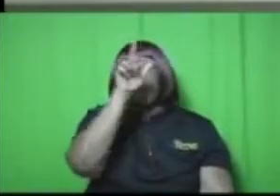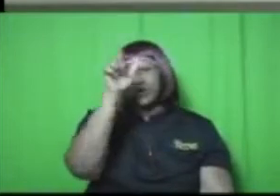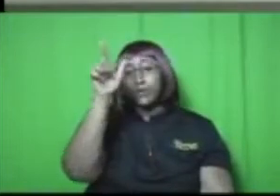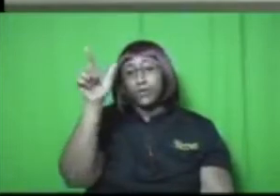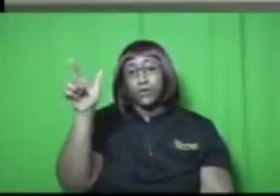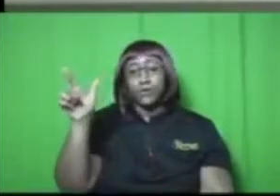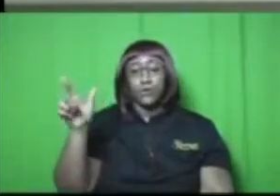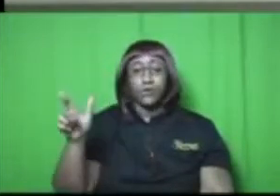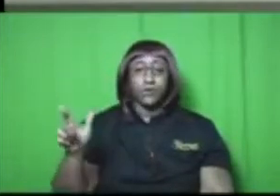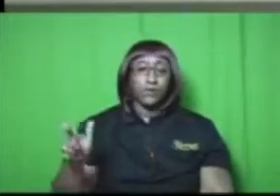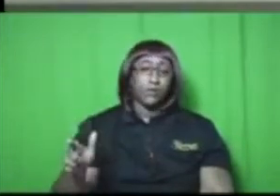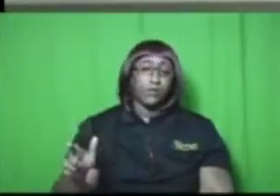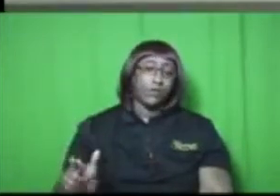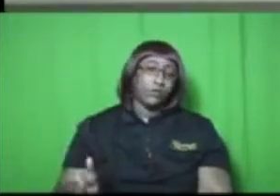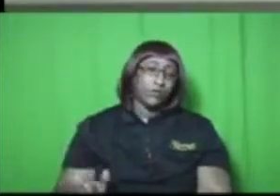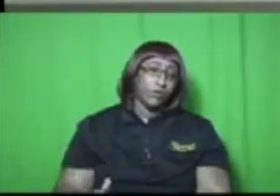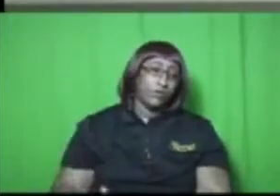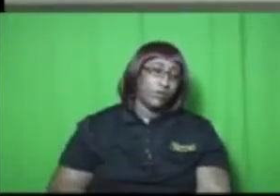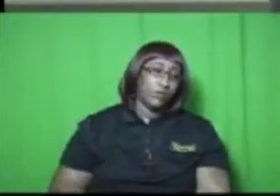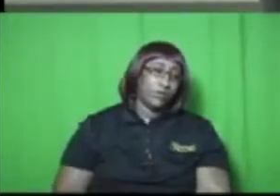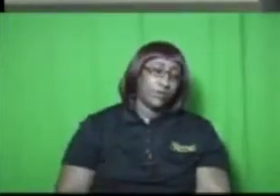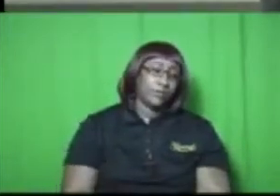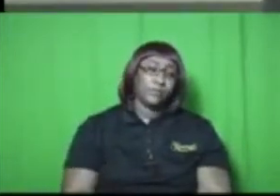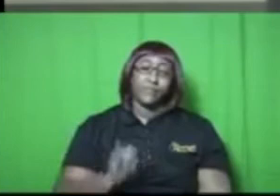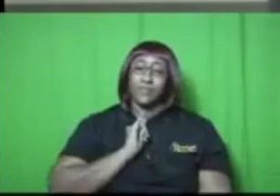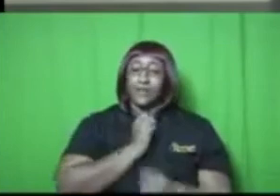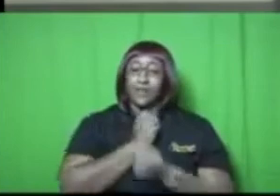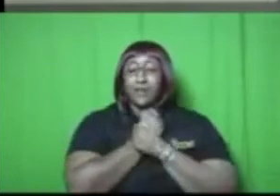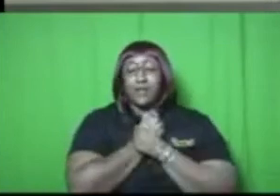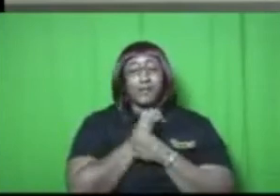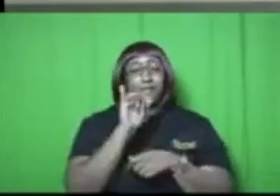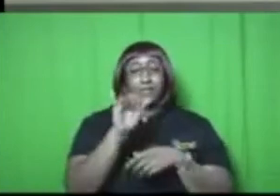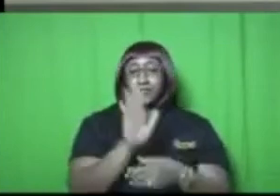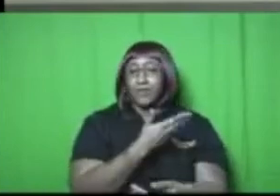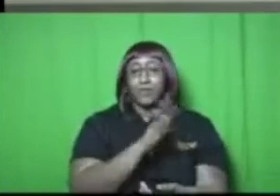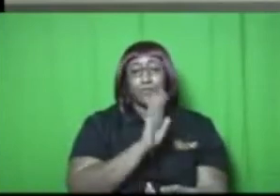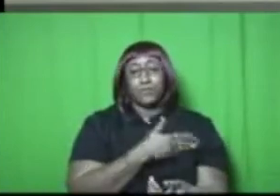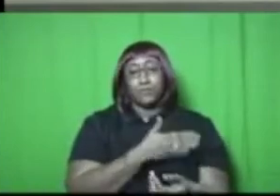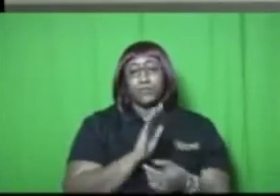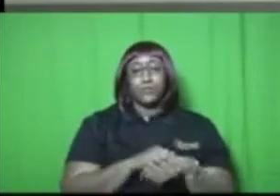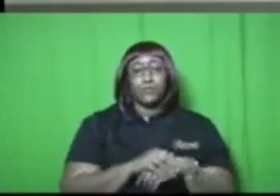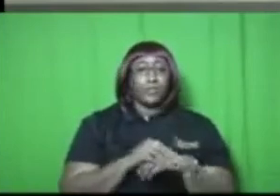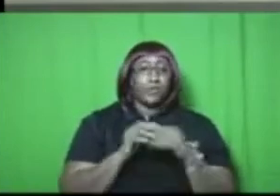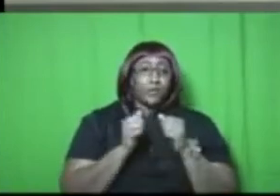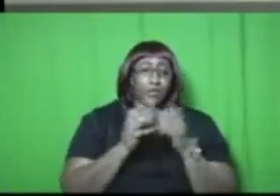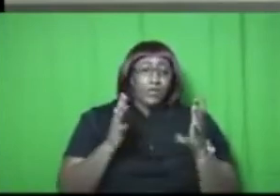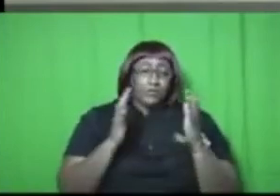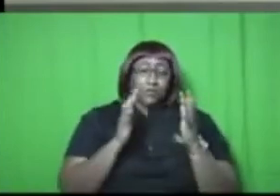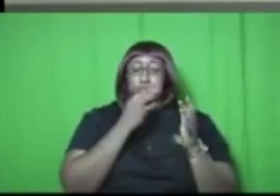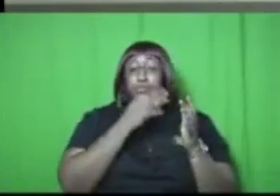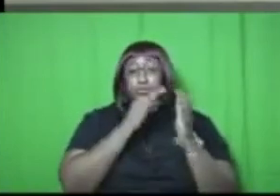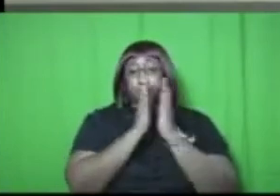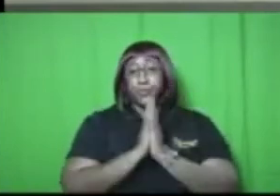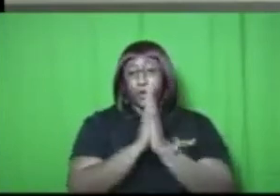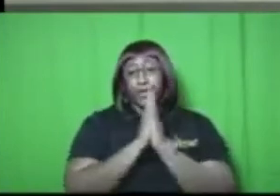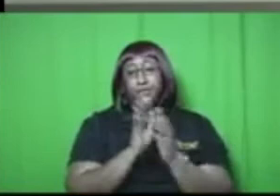As we bring it down softly, as we bring it down softly. I love that song. I love that song, and we're about to pray in just a moment. I just